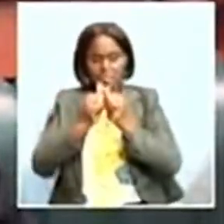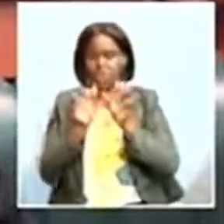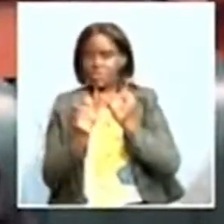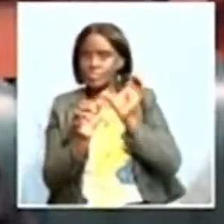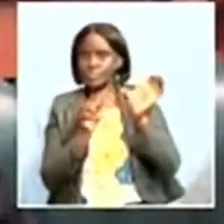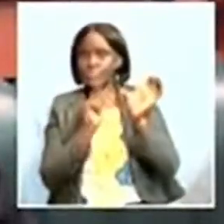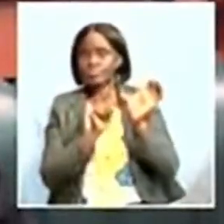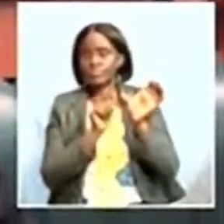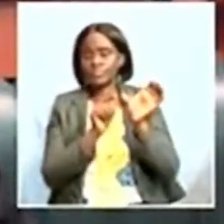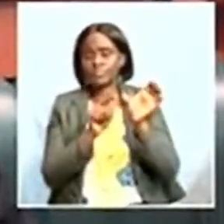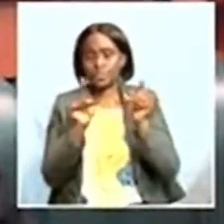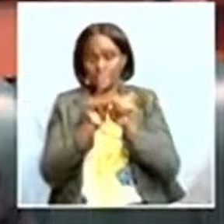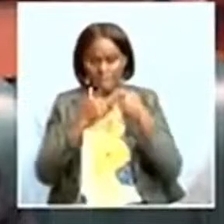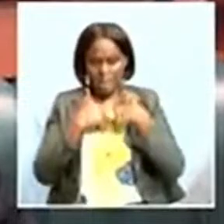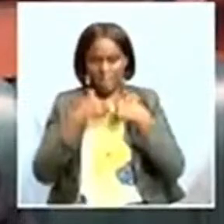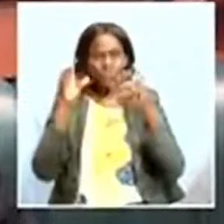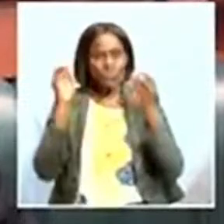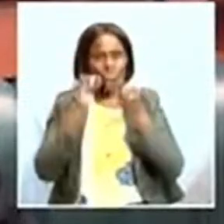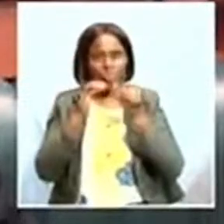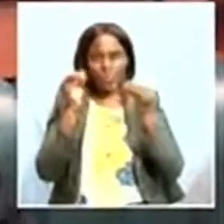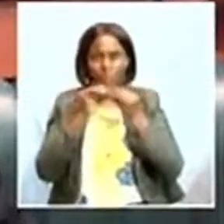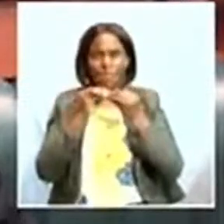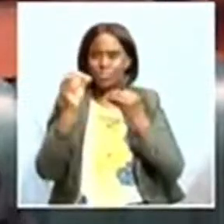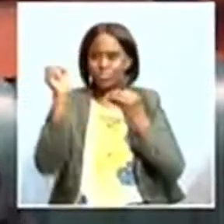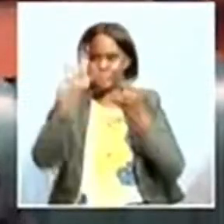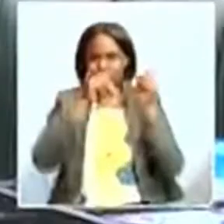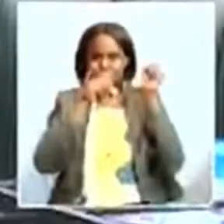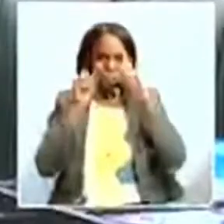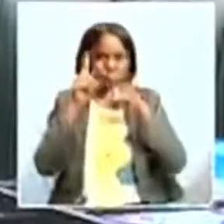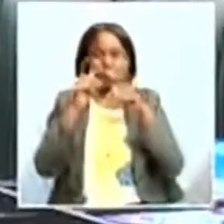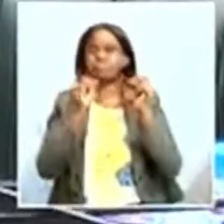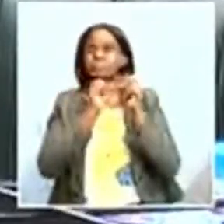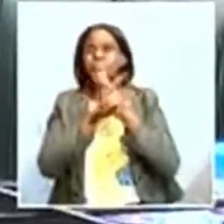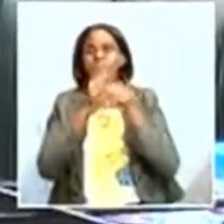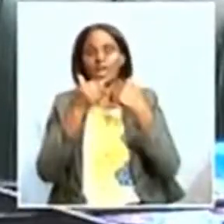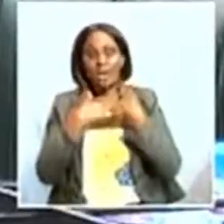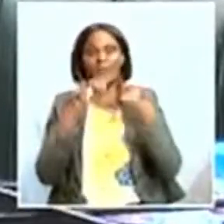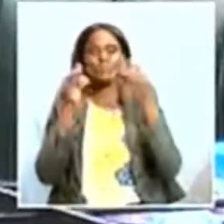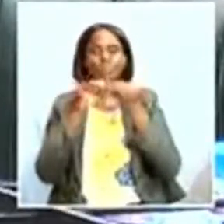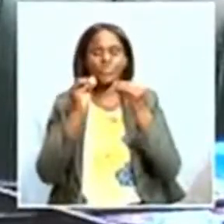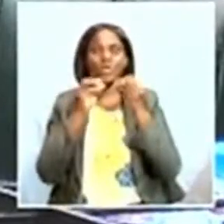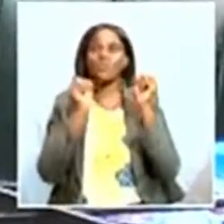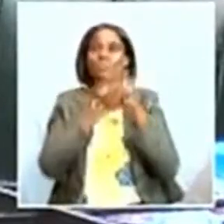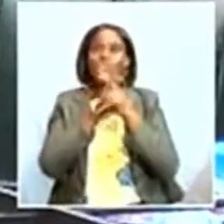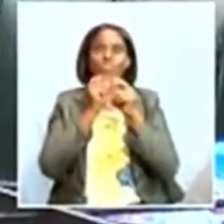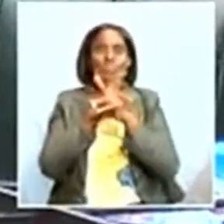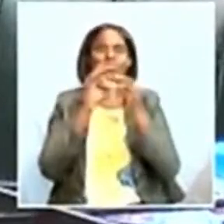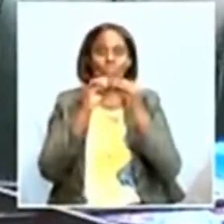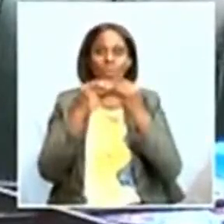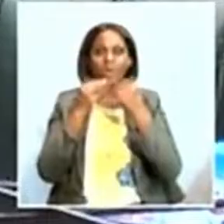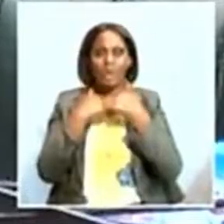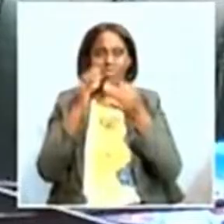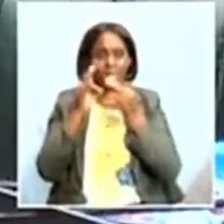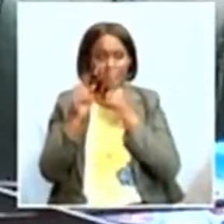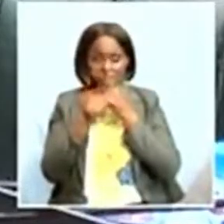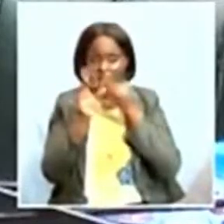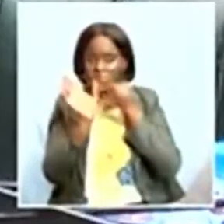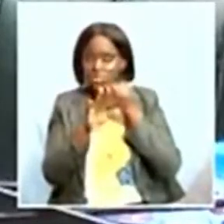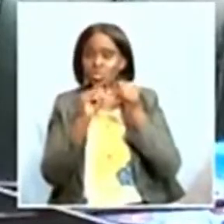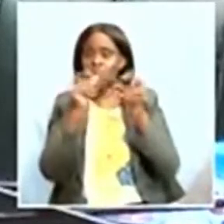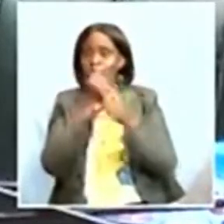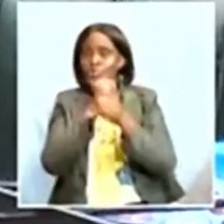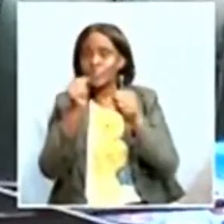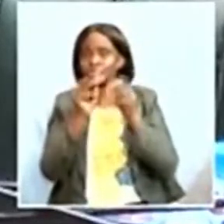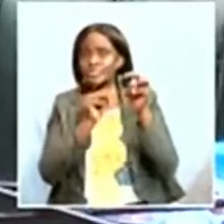fraternity, there's been a lot of speculation, there's been a lot of noise, and if this is not managed,